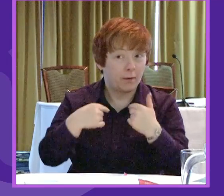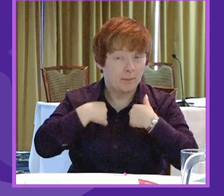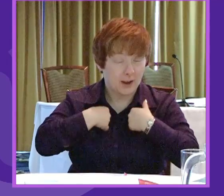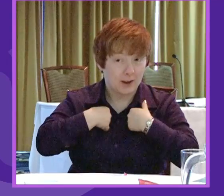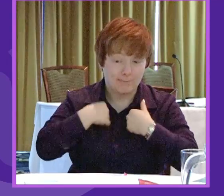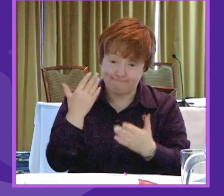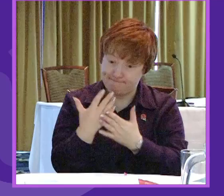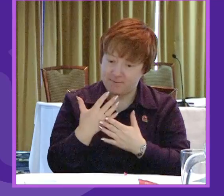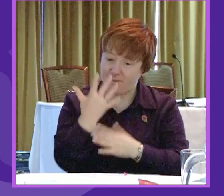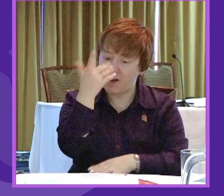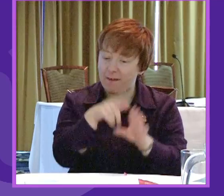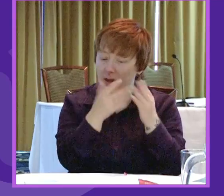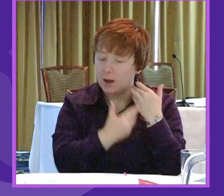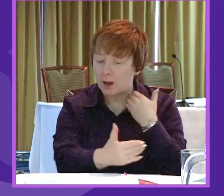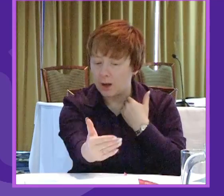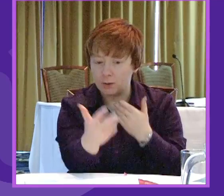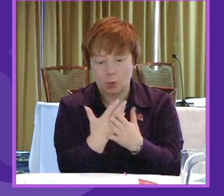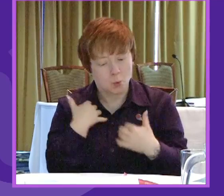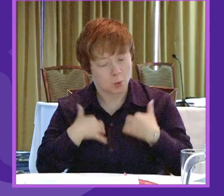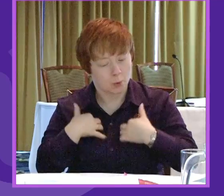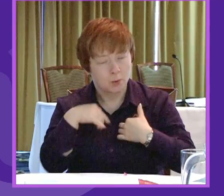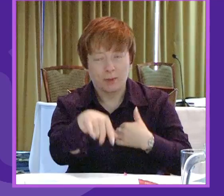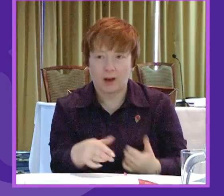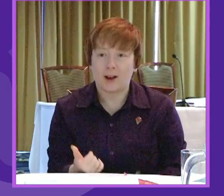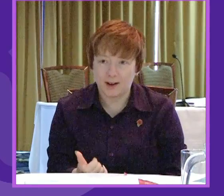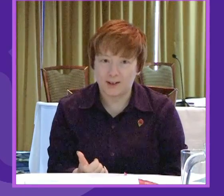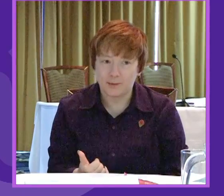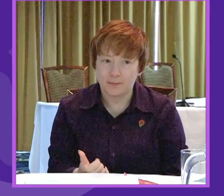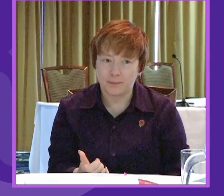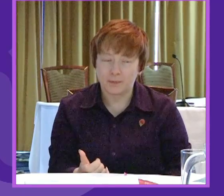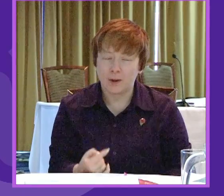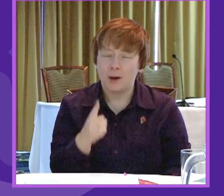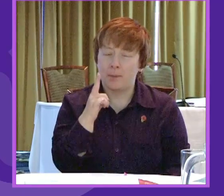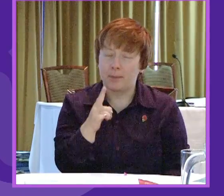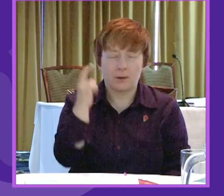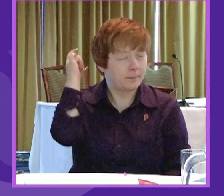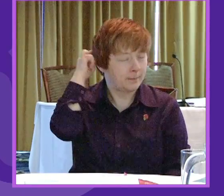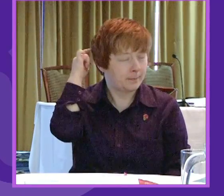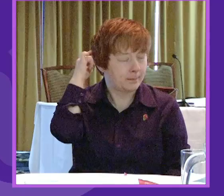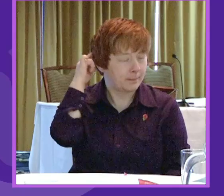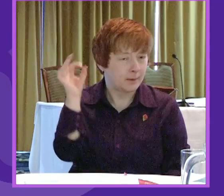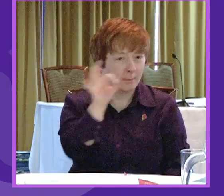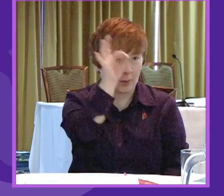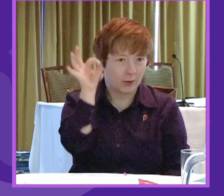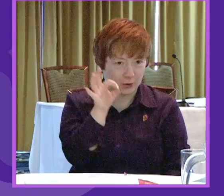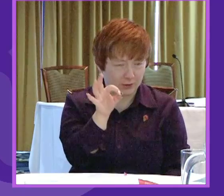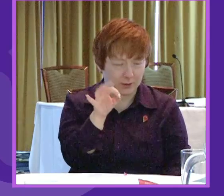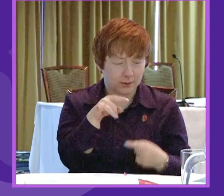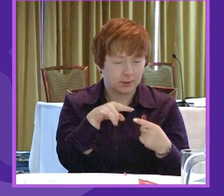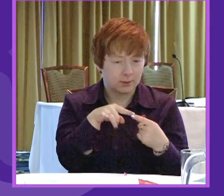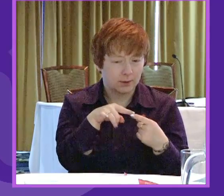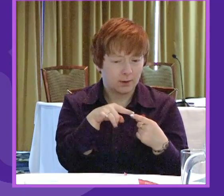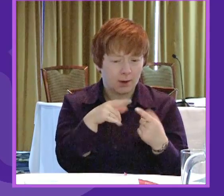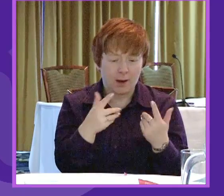me, I'm really excited by the 5-year forward view, but I suppose the questions that I have, and maybe